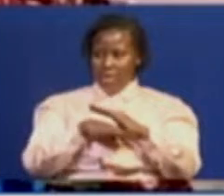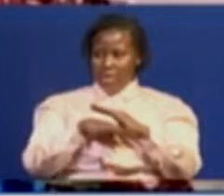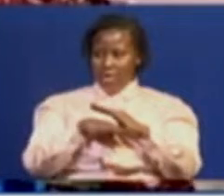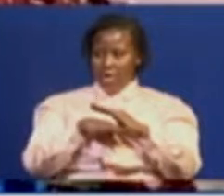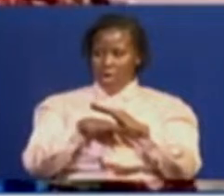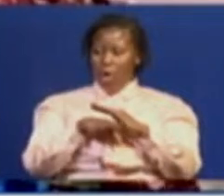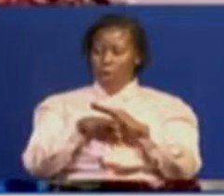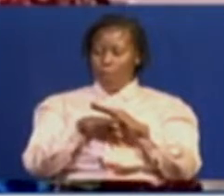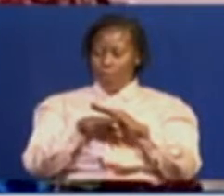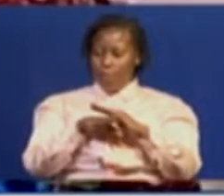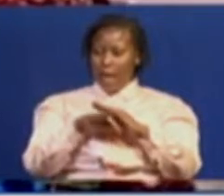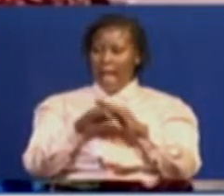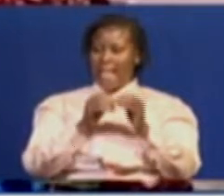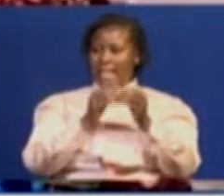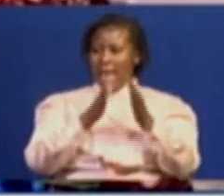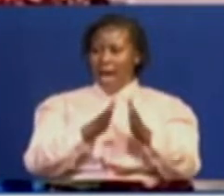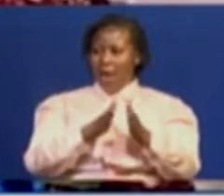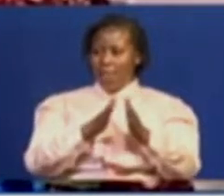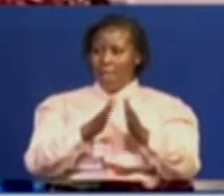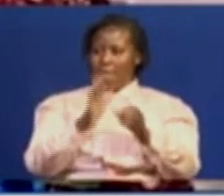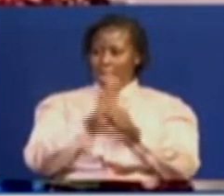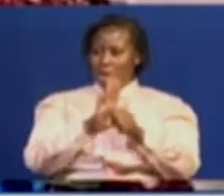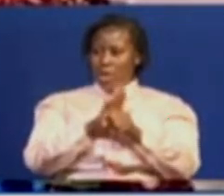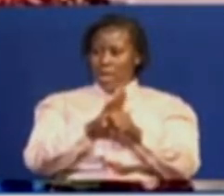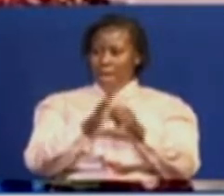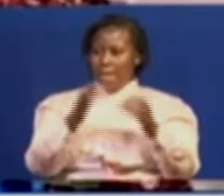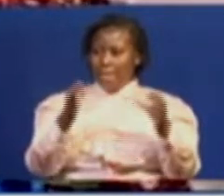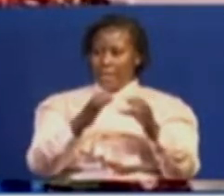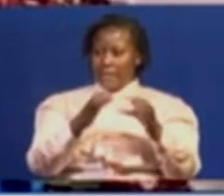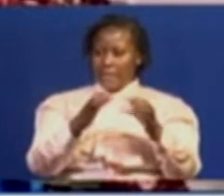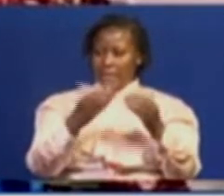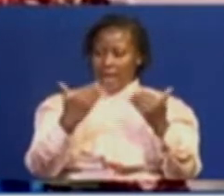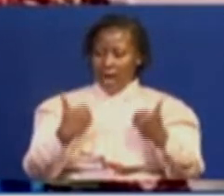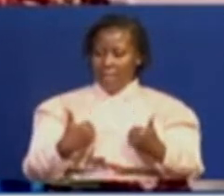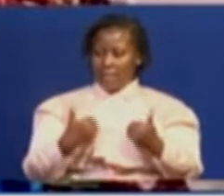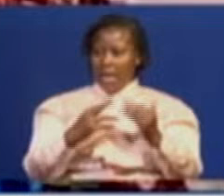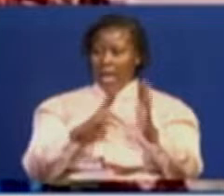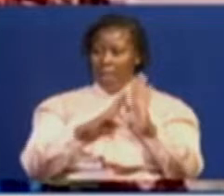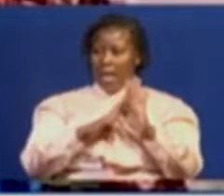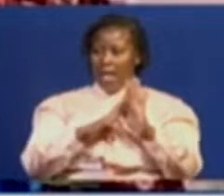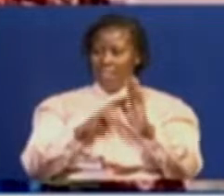majority party, and I also represent the